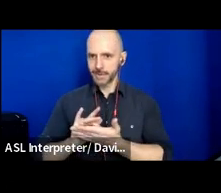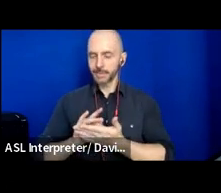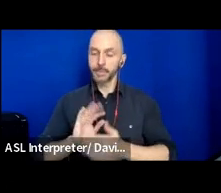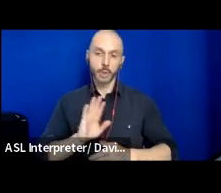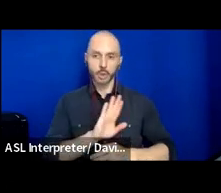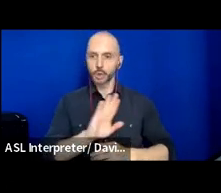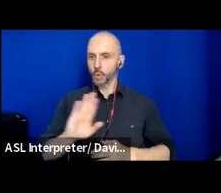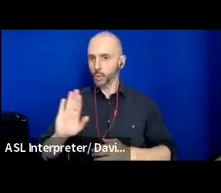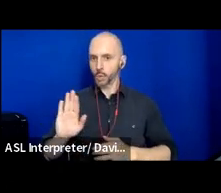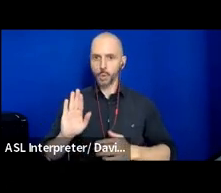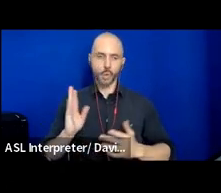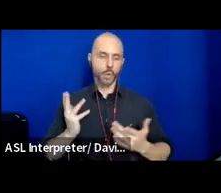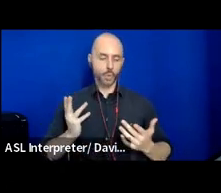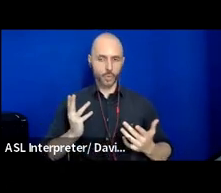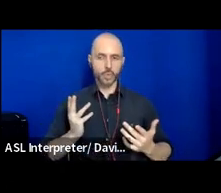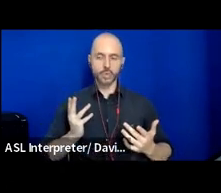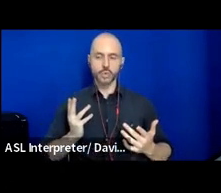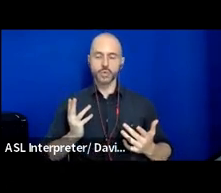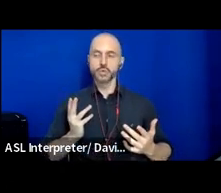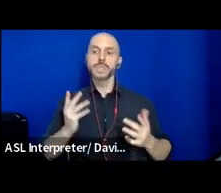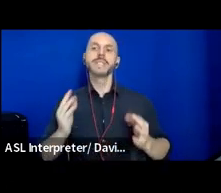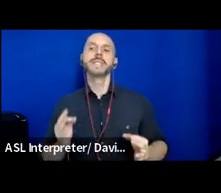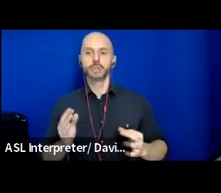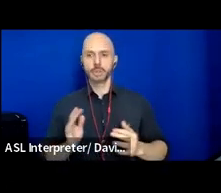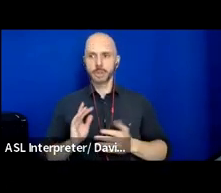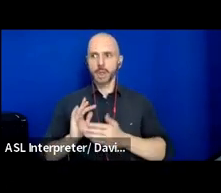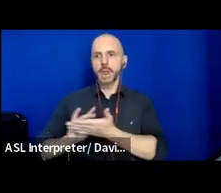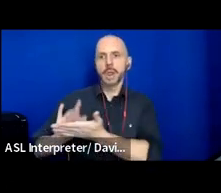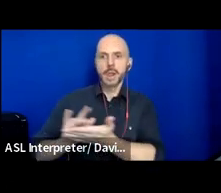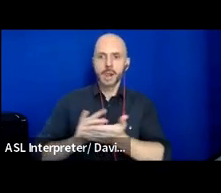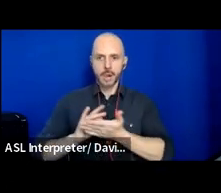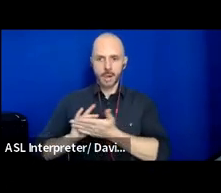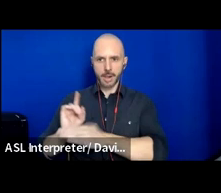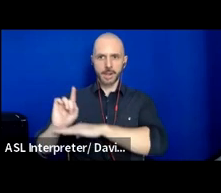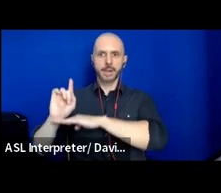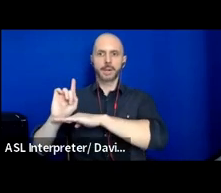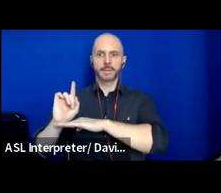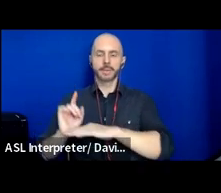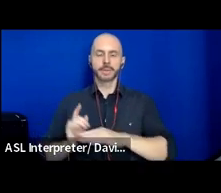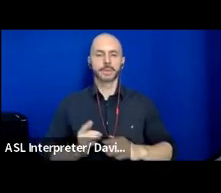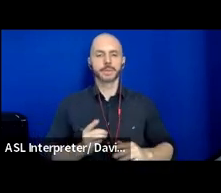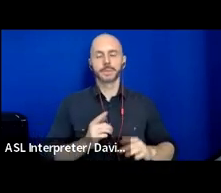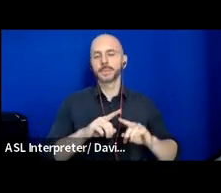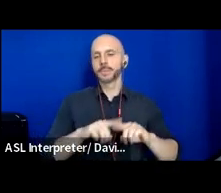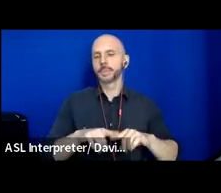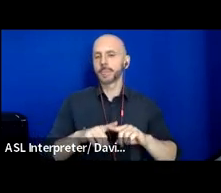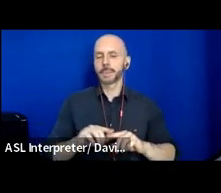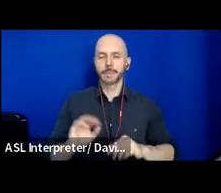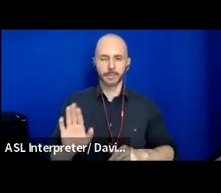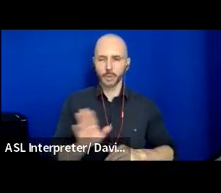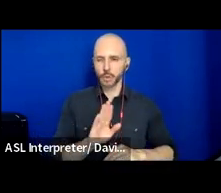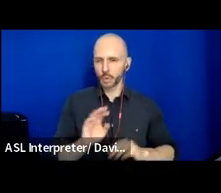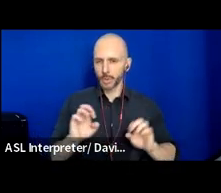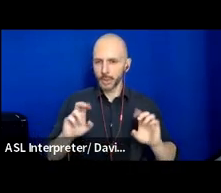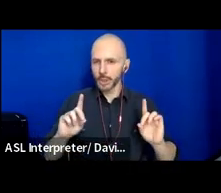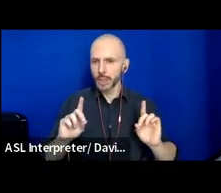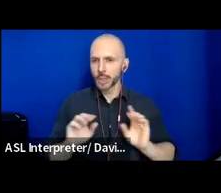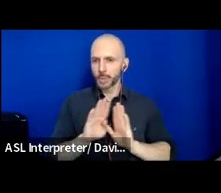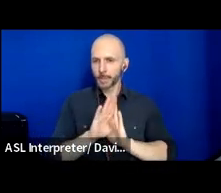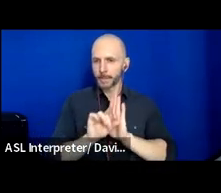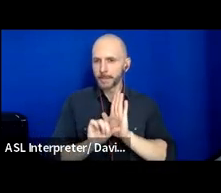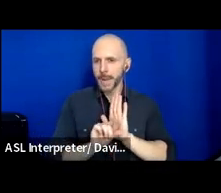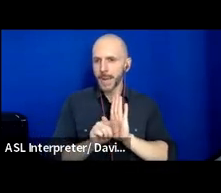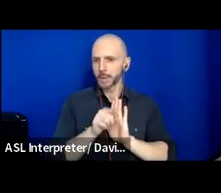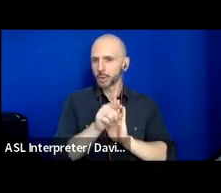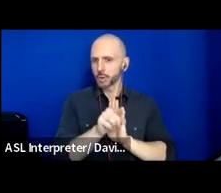the top right hand where you see what we've learned, right? So again, our educational background, work experience. And I think some of you are also speaking to the idea of